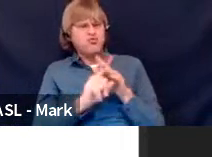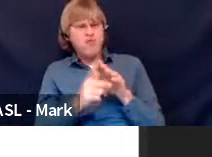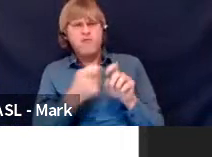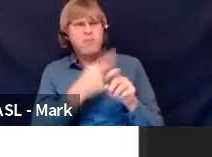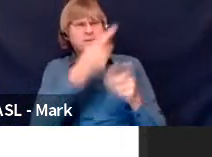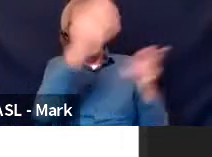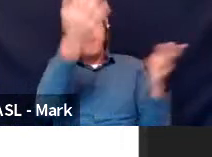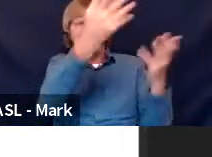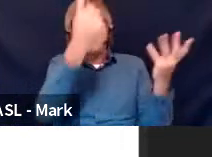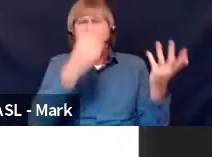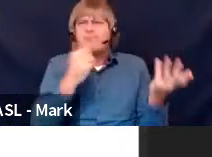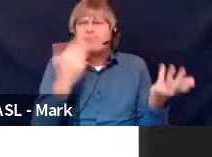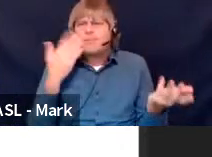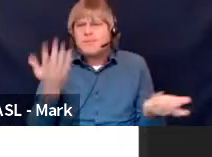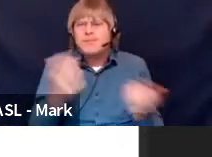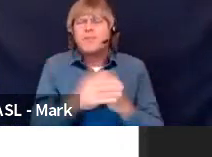someone.